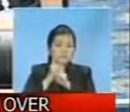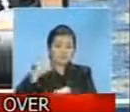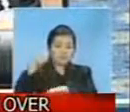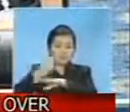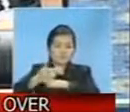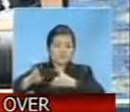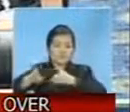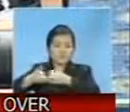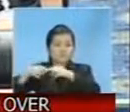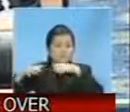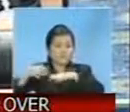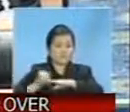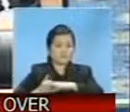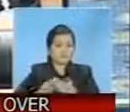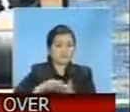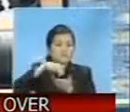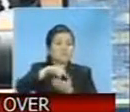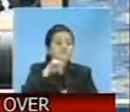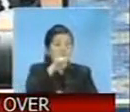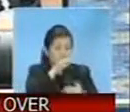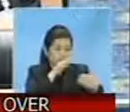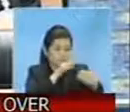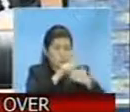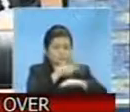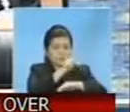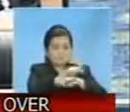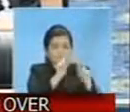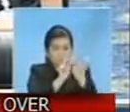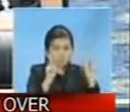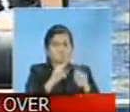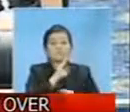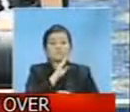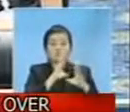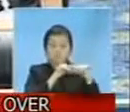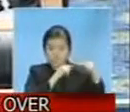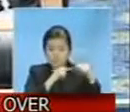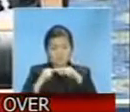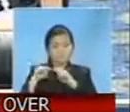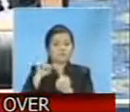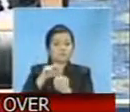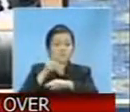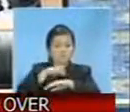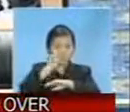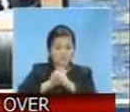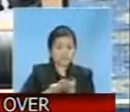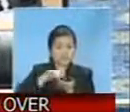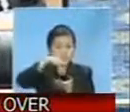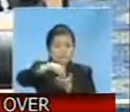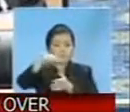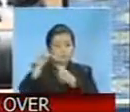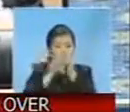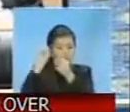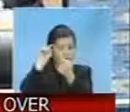to nullify the Asset Examination Commission's action following the 2006 coup which overthrew the Thaksin